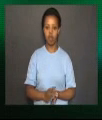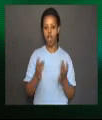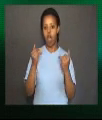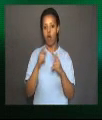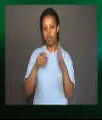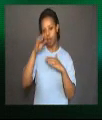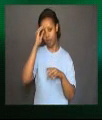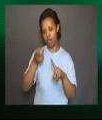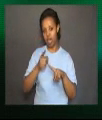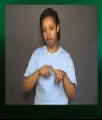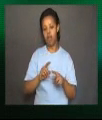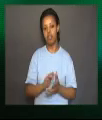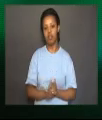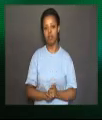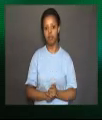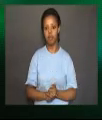Let's get back to our lesson.